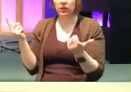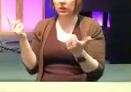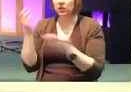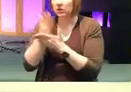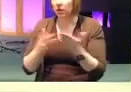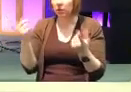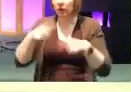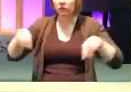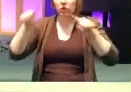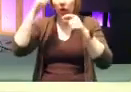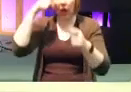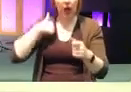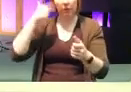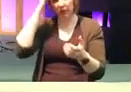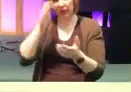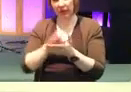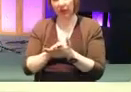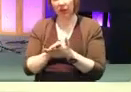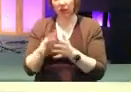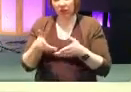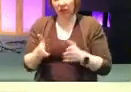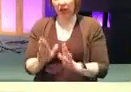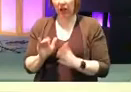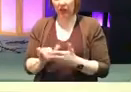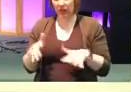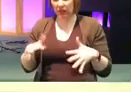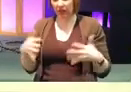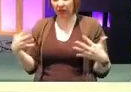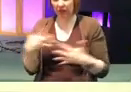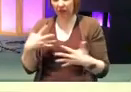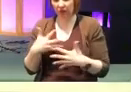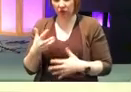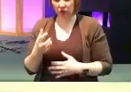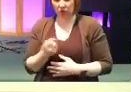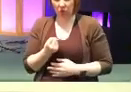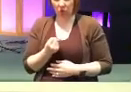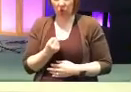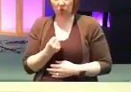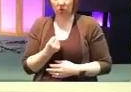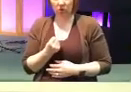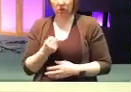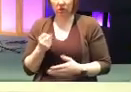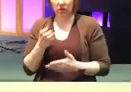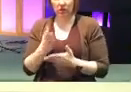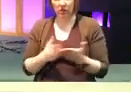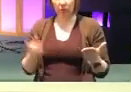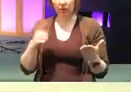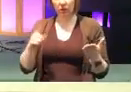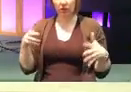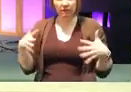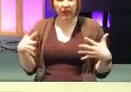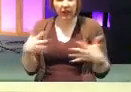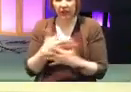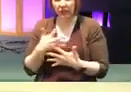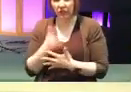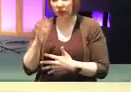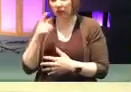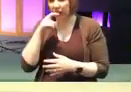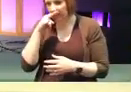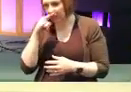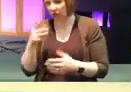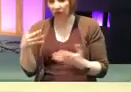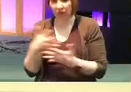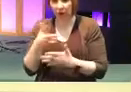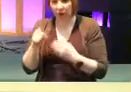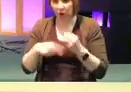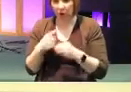Some of you, I believe that you have allowed that intimidation to fear to grab a hold of you. Some of you, you're fearful for your kids, you're fearful for your